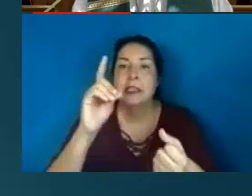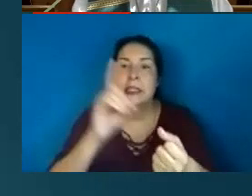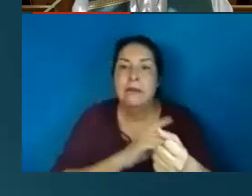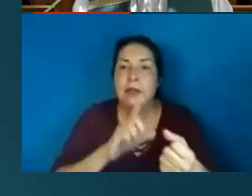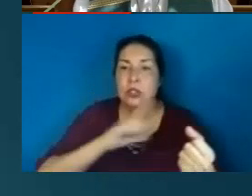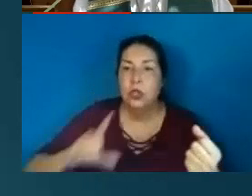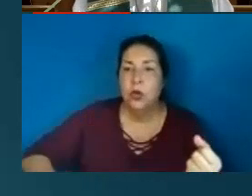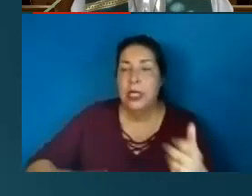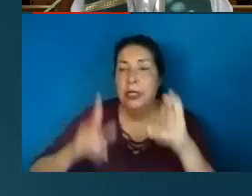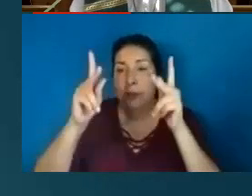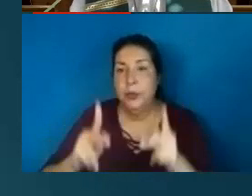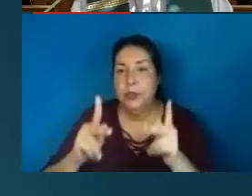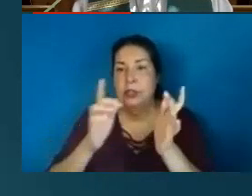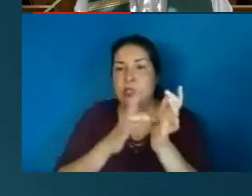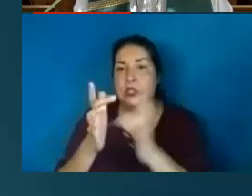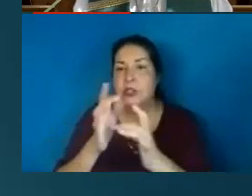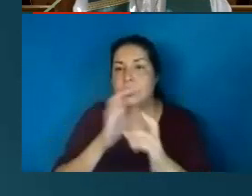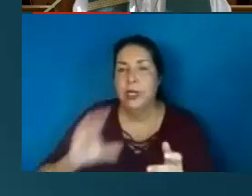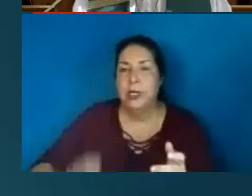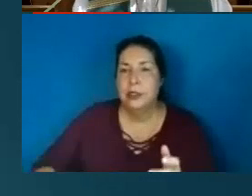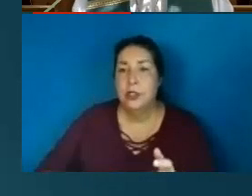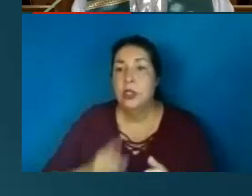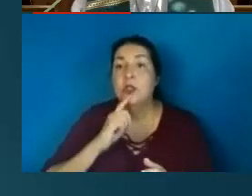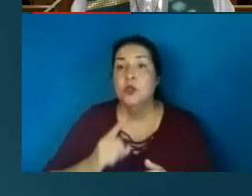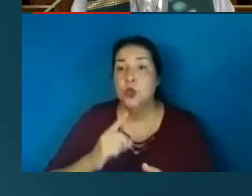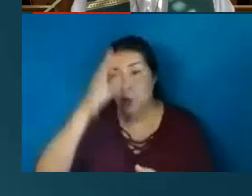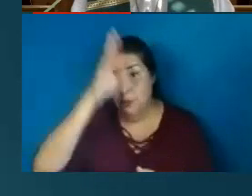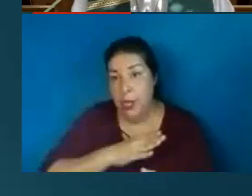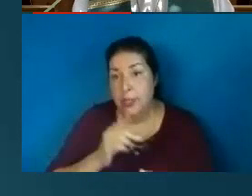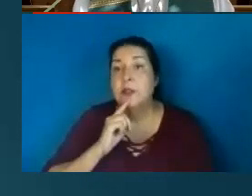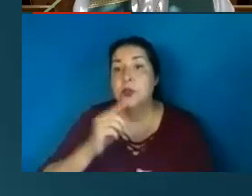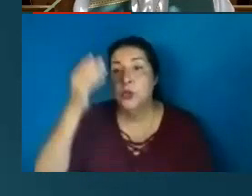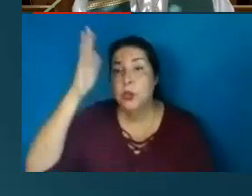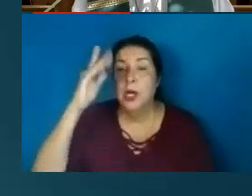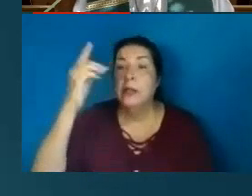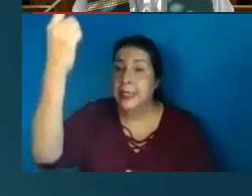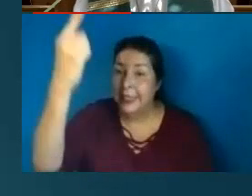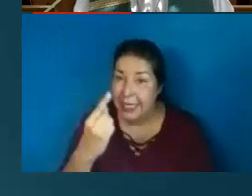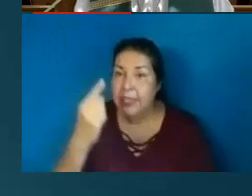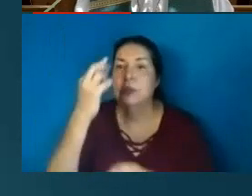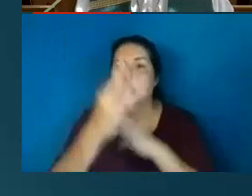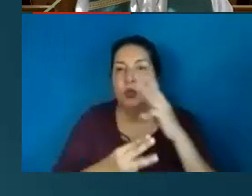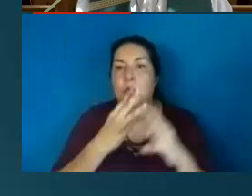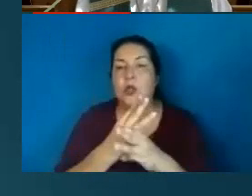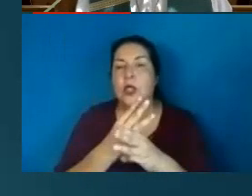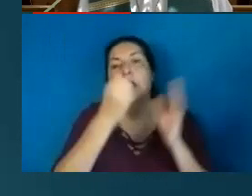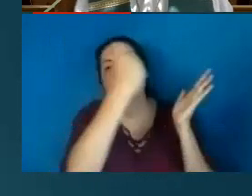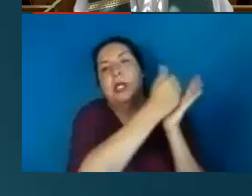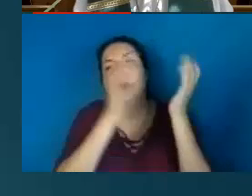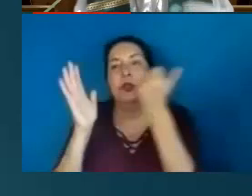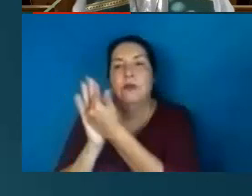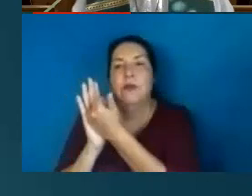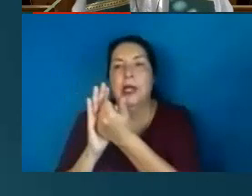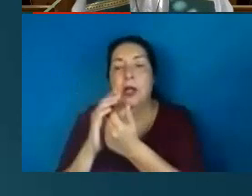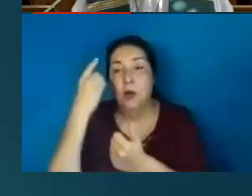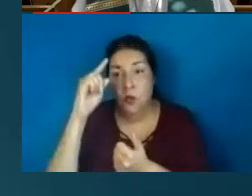Christ, true man and true God, who came into this world to be crucified for the forgiveness of